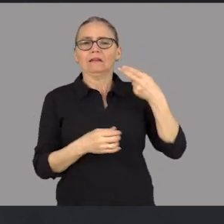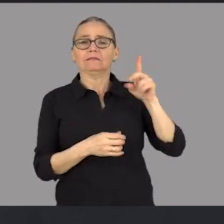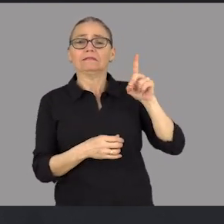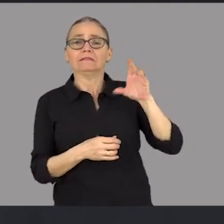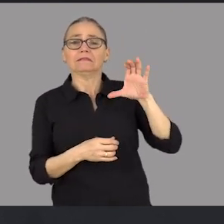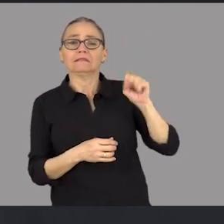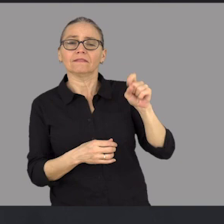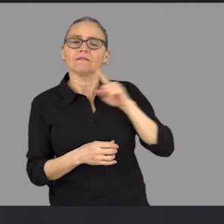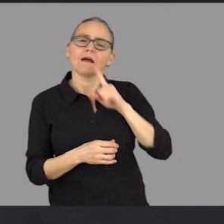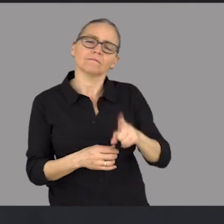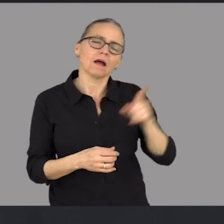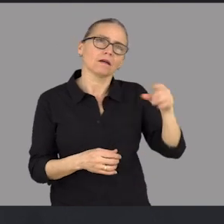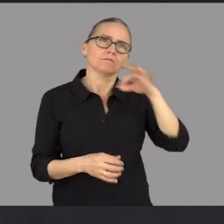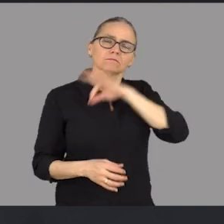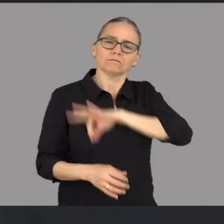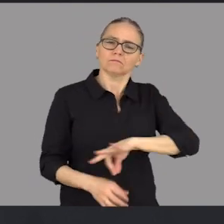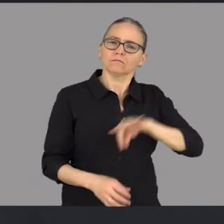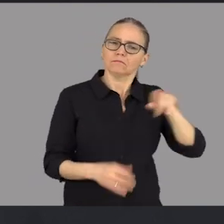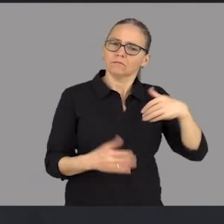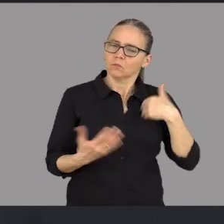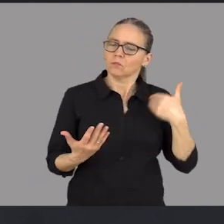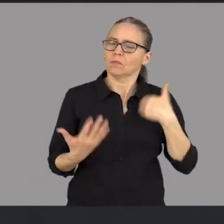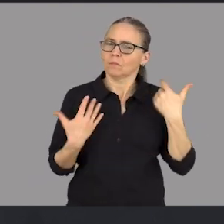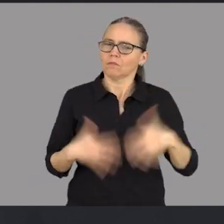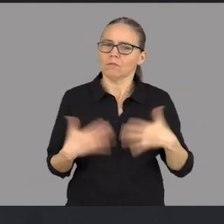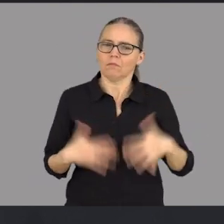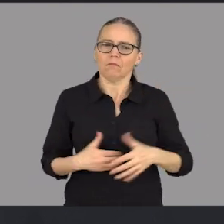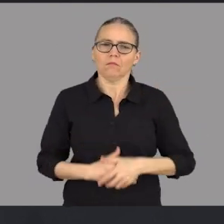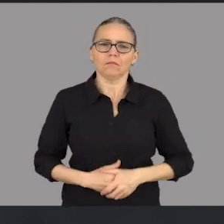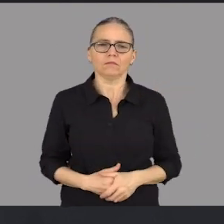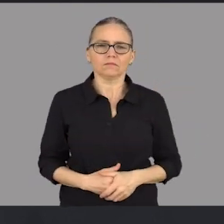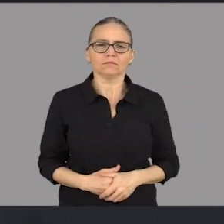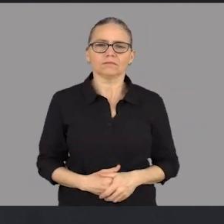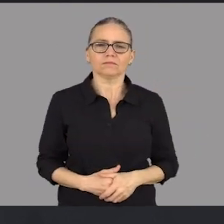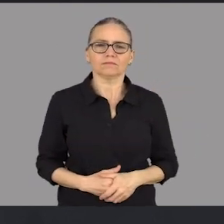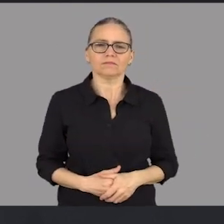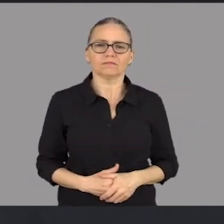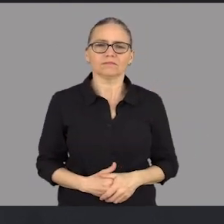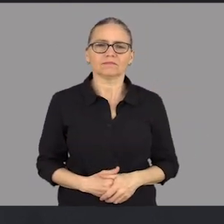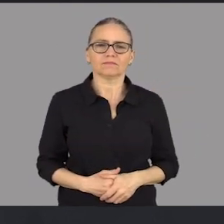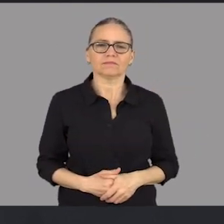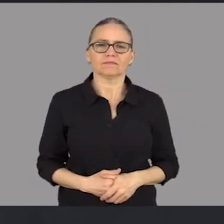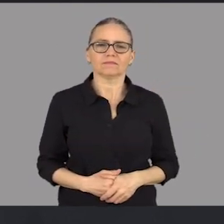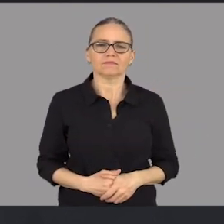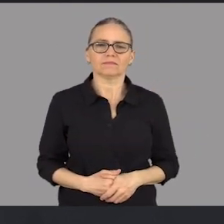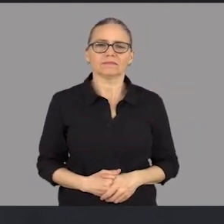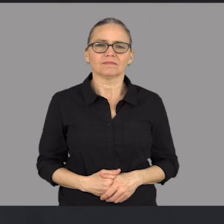It's been extremely beneficial. So she's our local